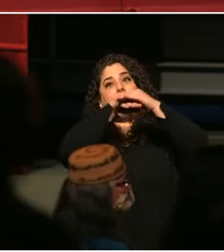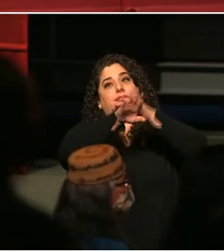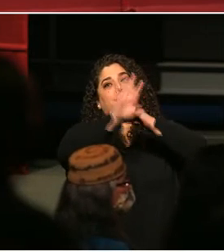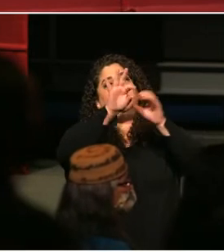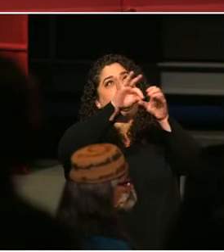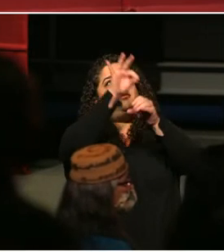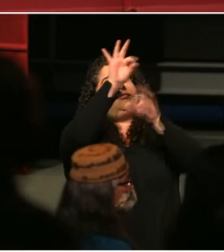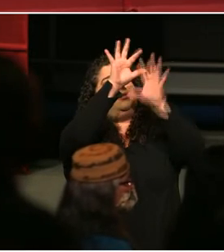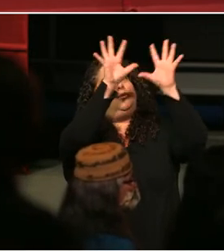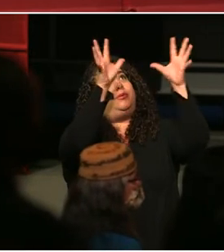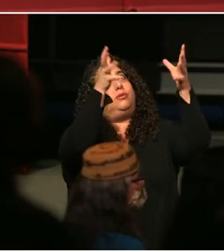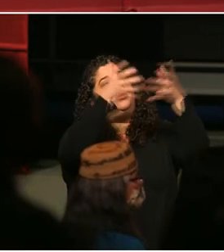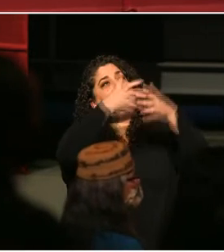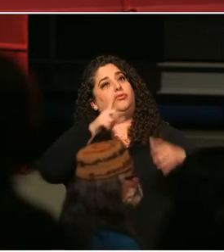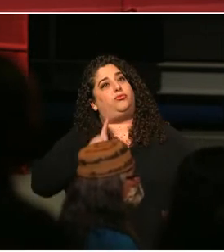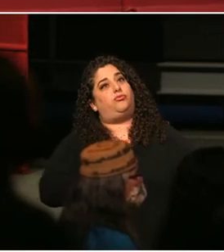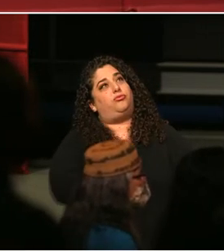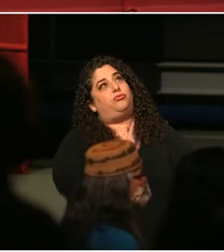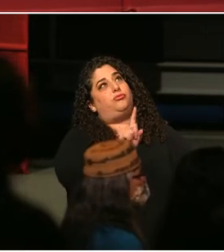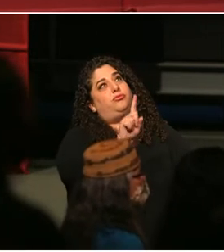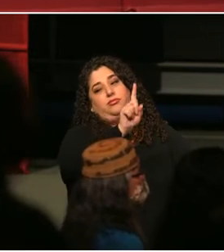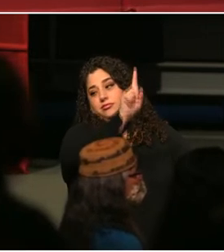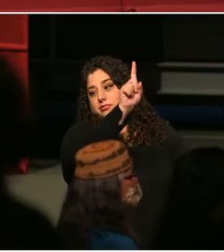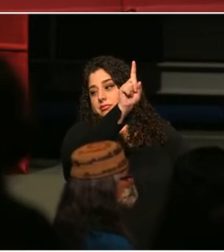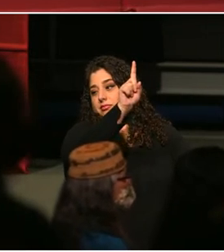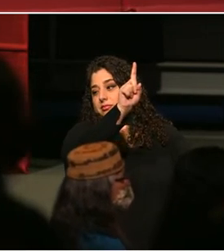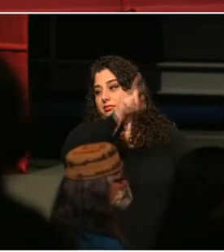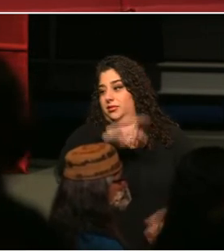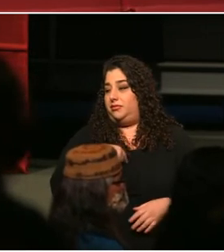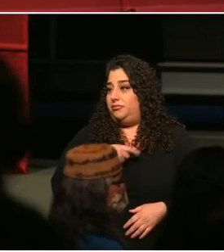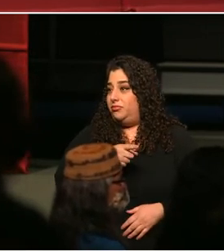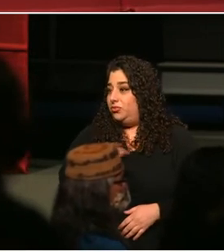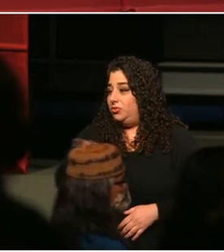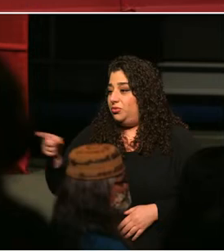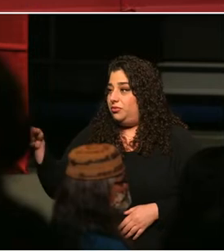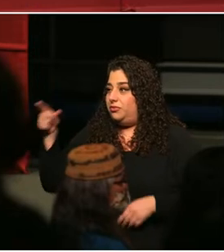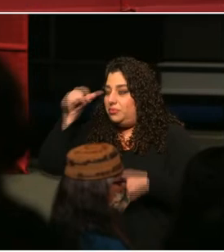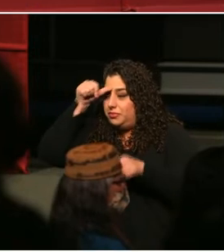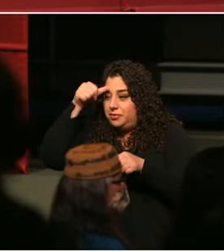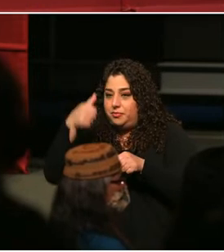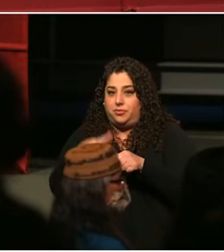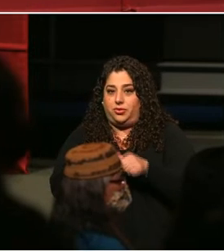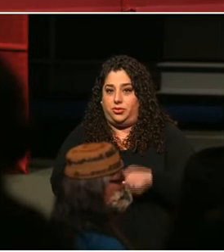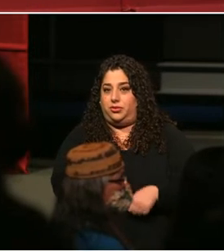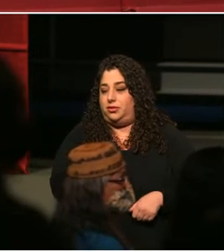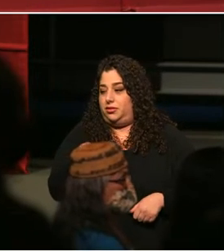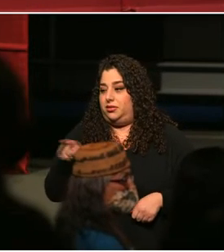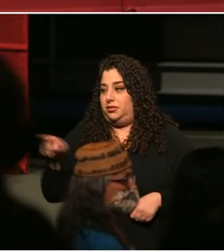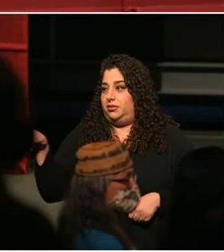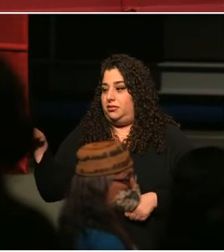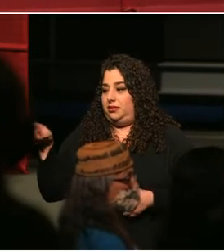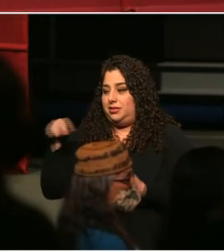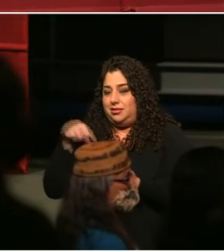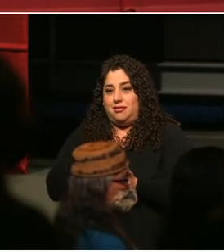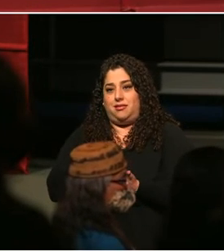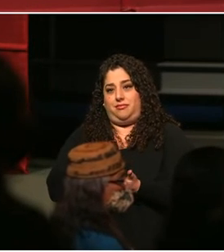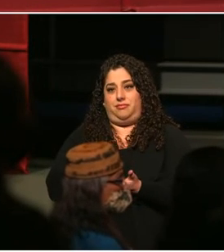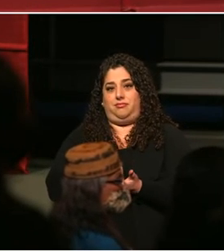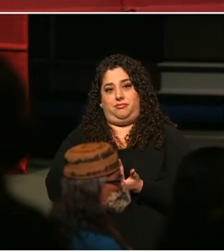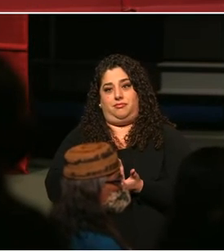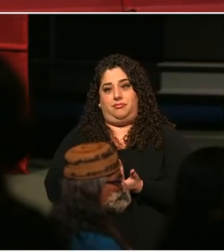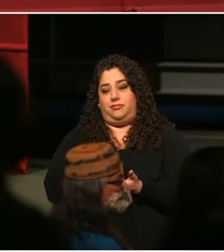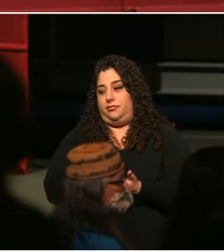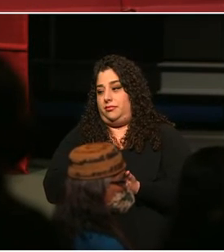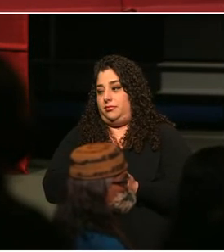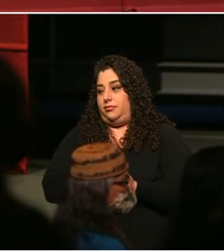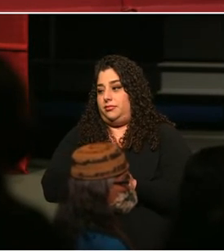that whenever you stand for your truth, You will be keeping my voice